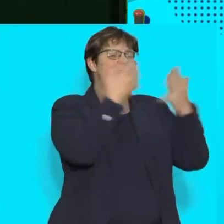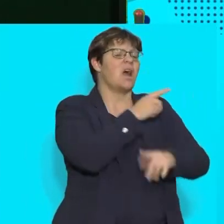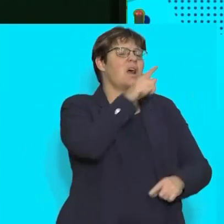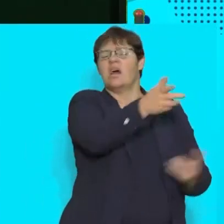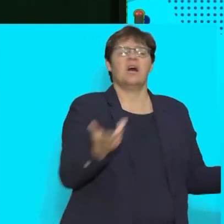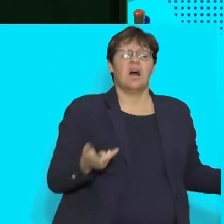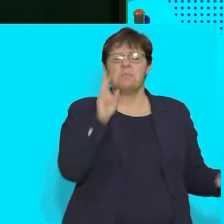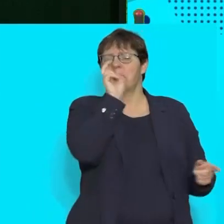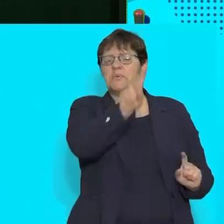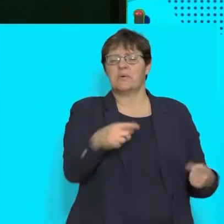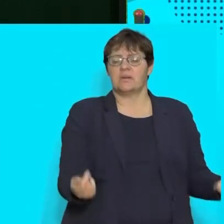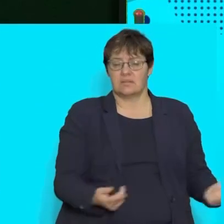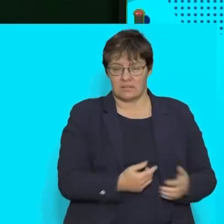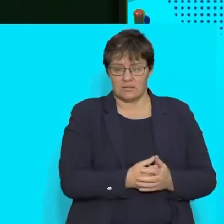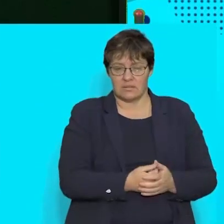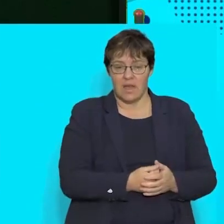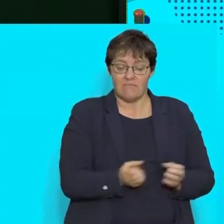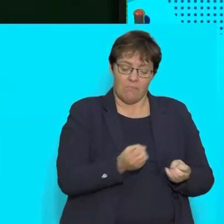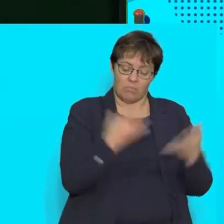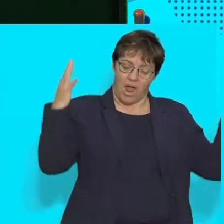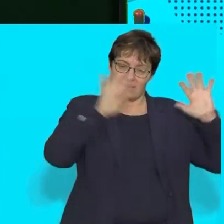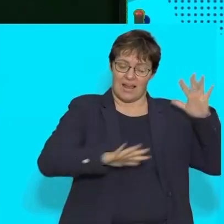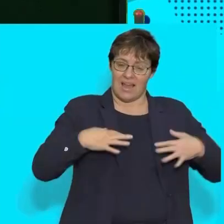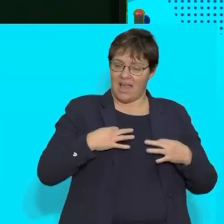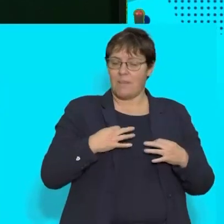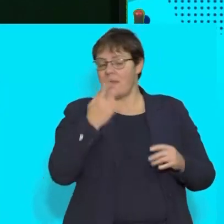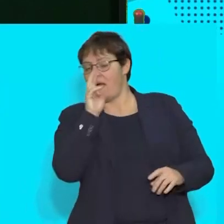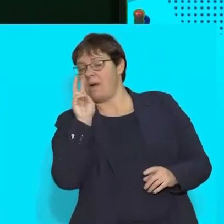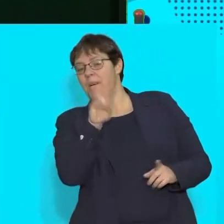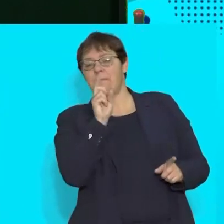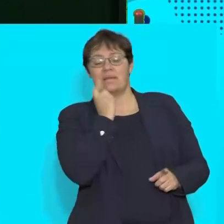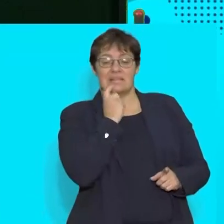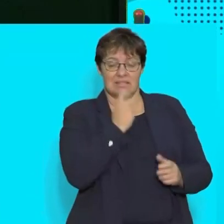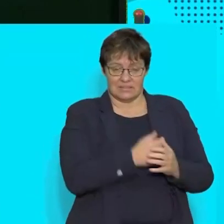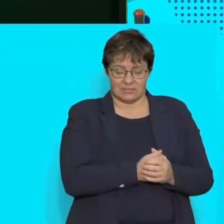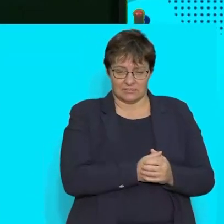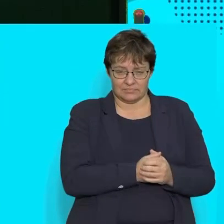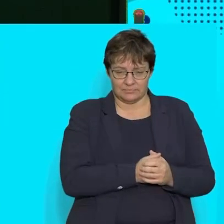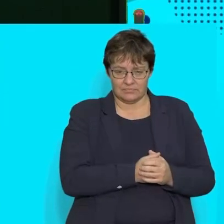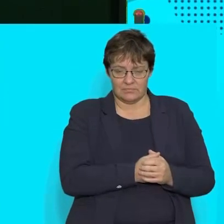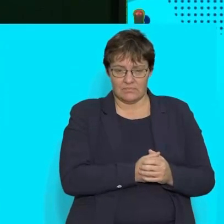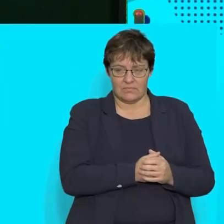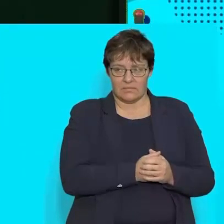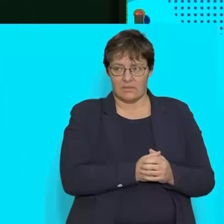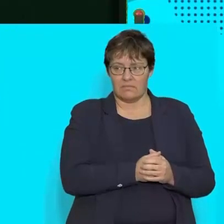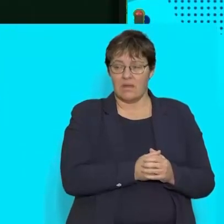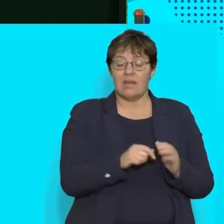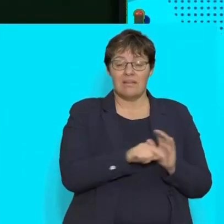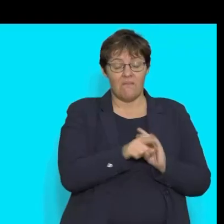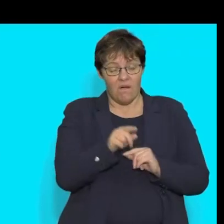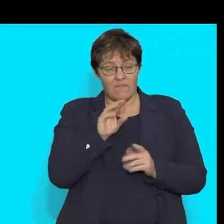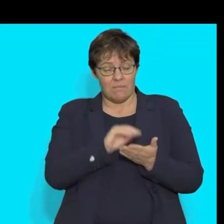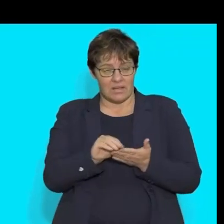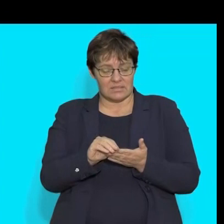that are dark in color. And hence, if you have a bright color on, you're more visible. To the disadvantage of these